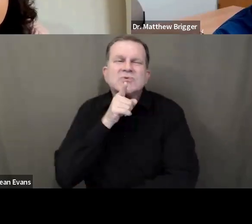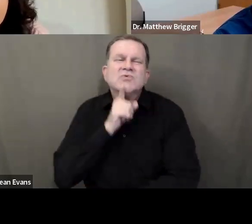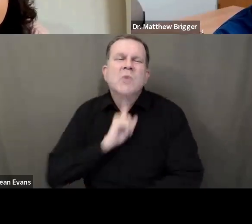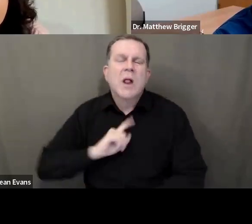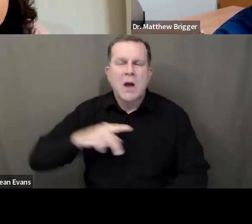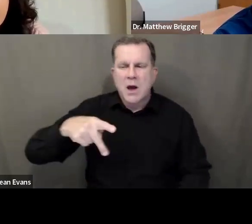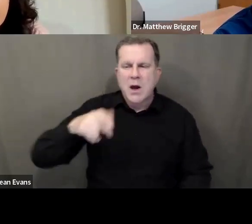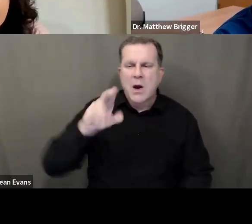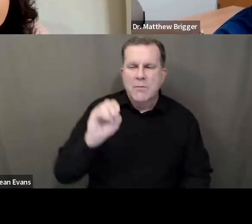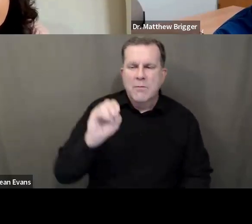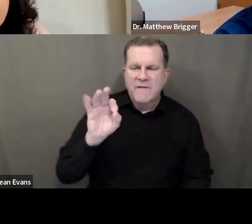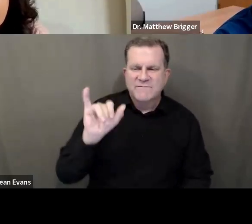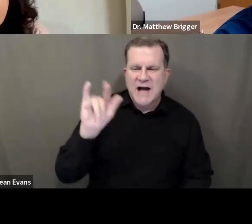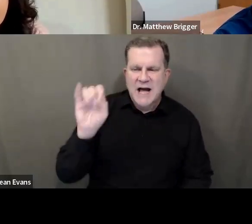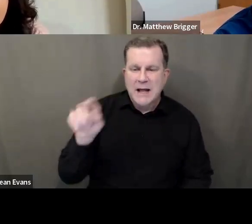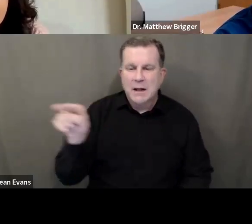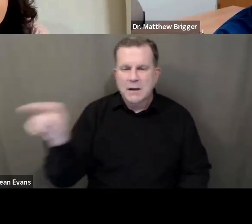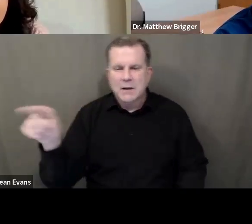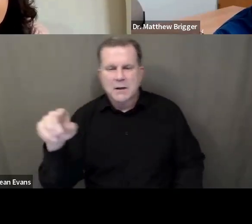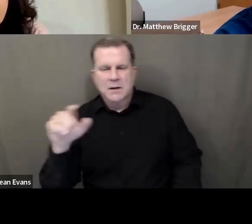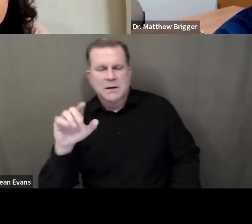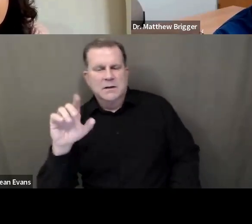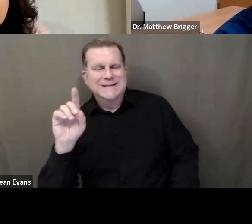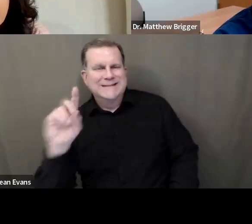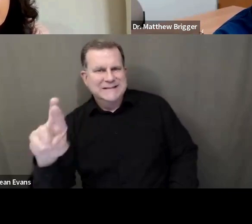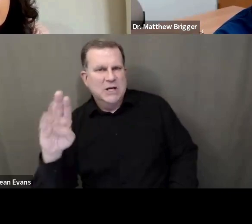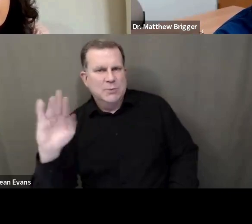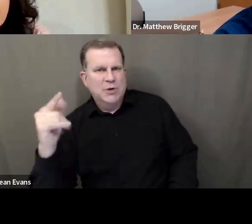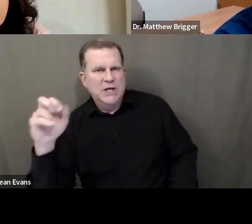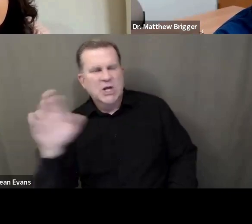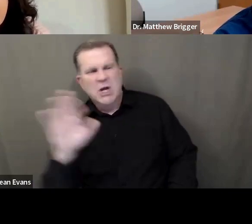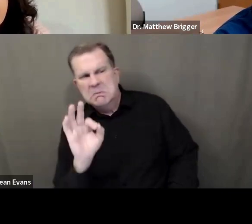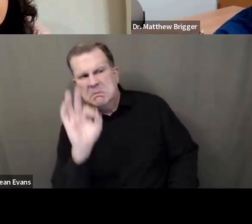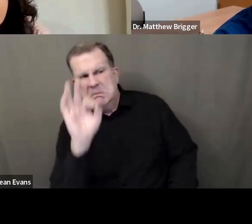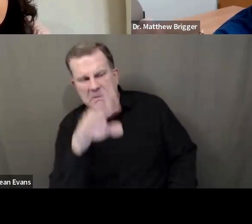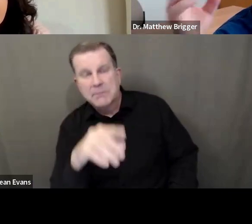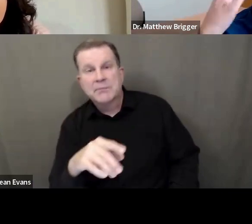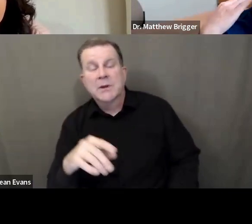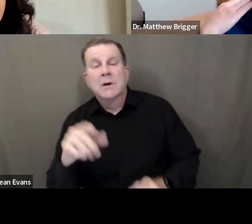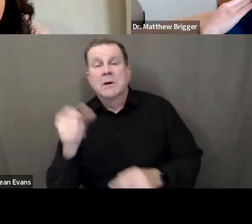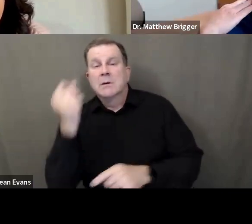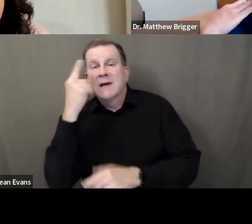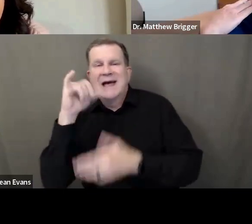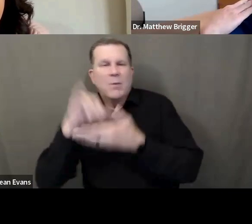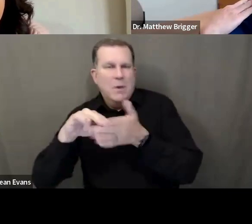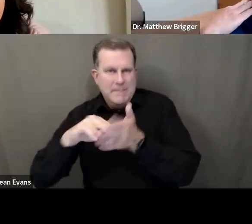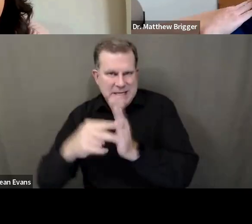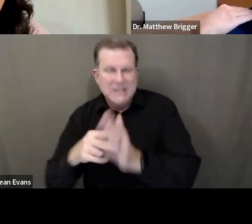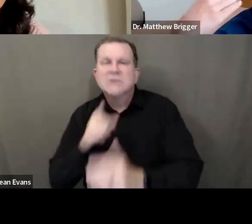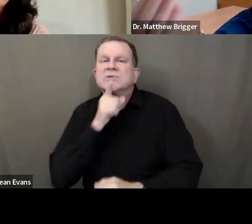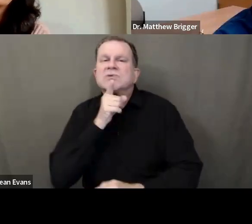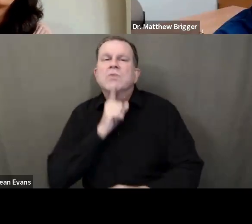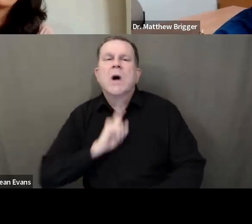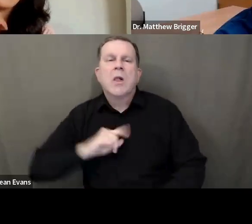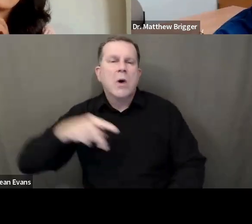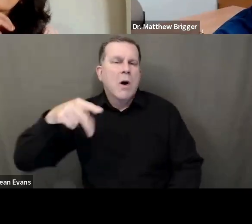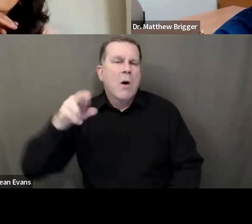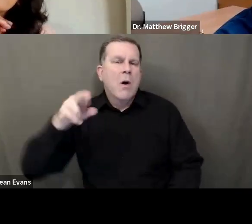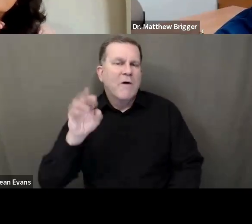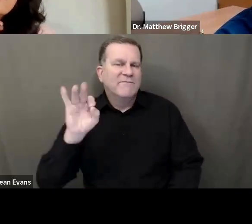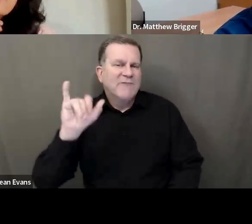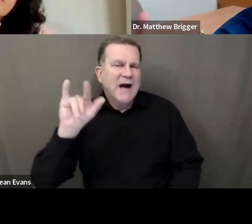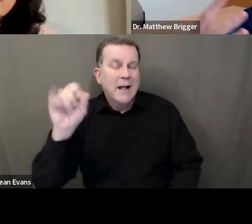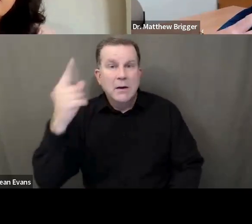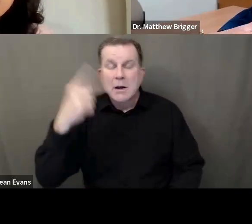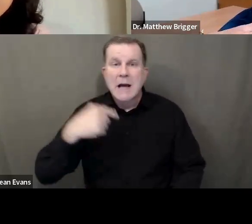it's Go the ahead. one thing before you jump into it, I Yeah. think is understanding that swallowing profile. Because when I hear that as a surgeon, one of the things that I